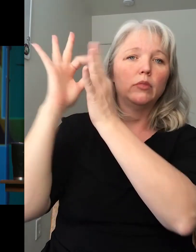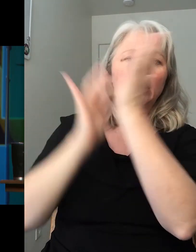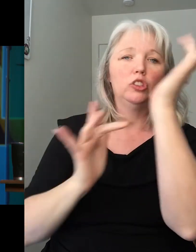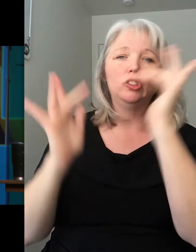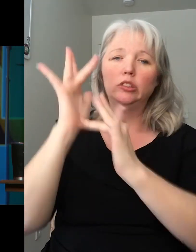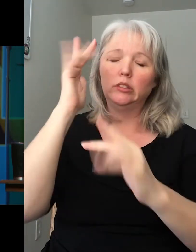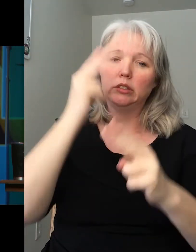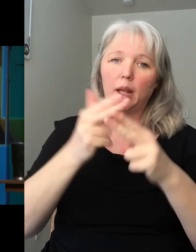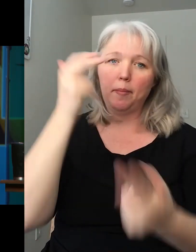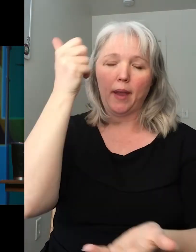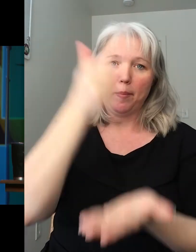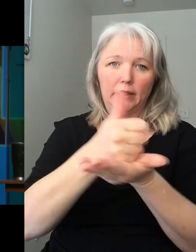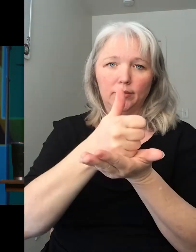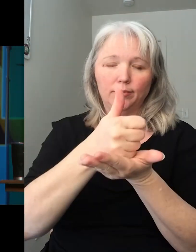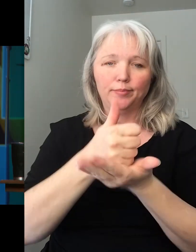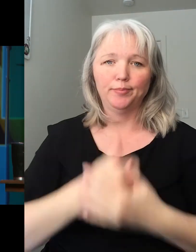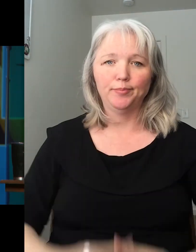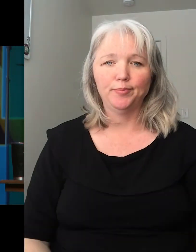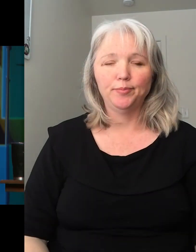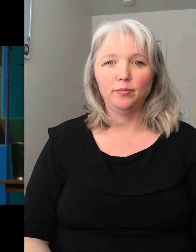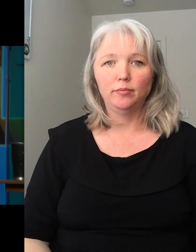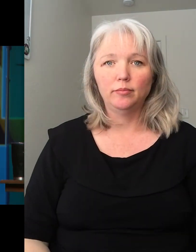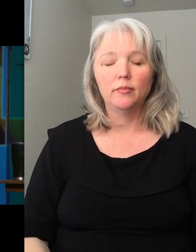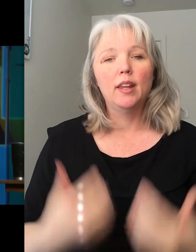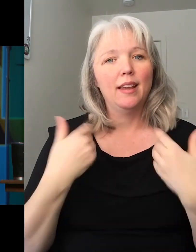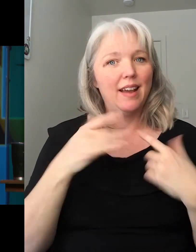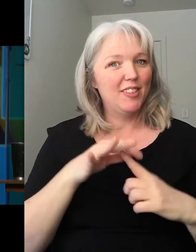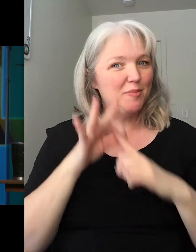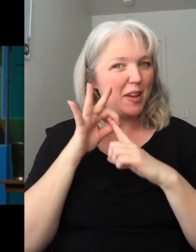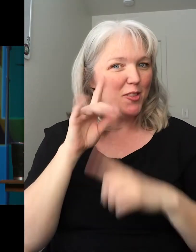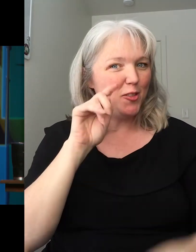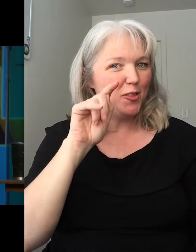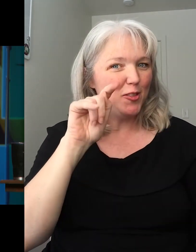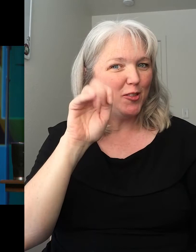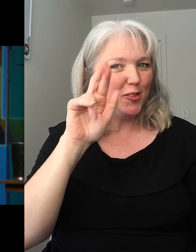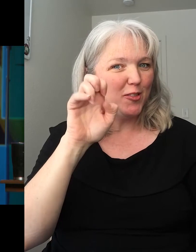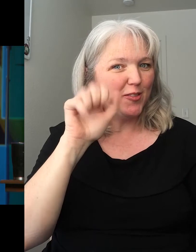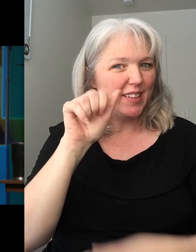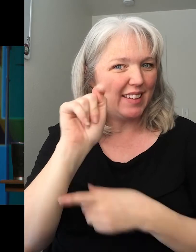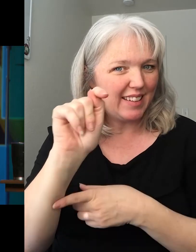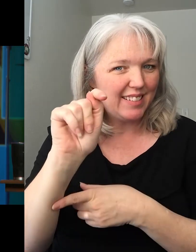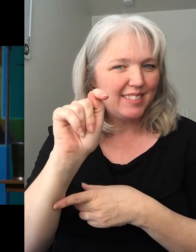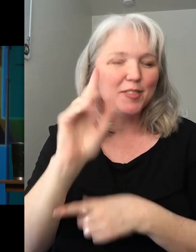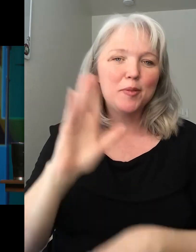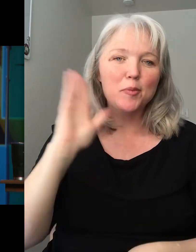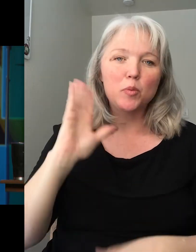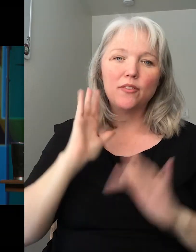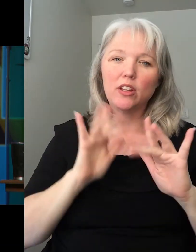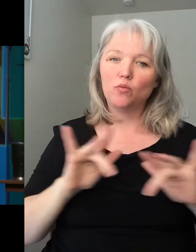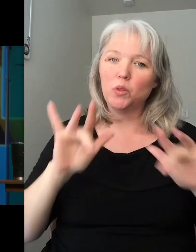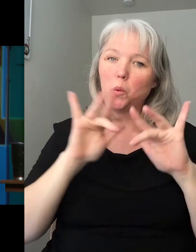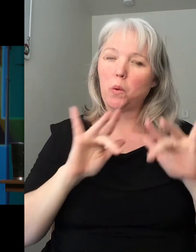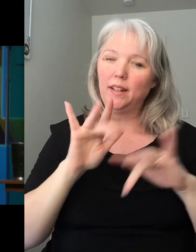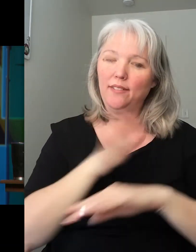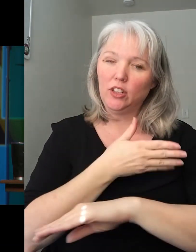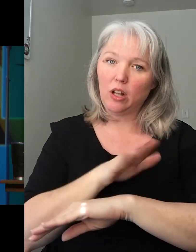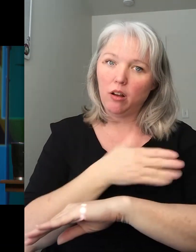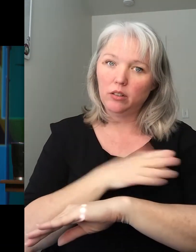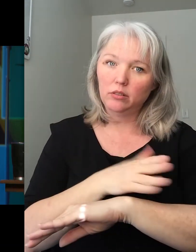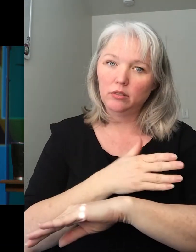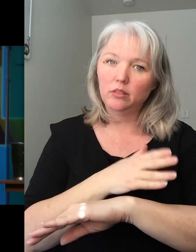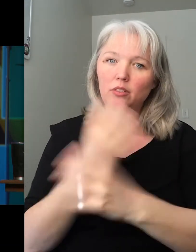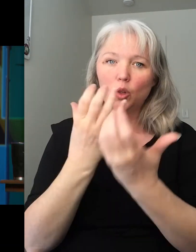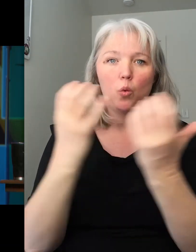In Jesus' name, amen. We've got a special treat for you. A previous recording